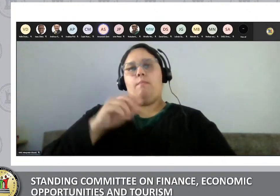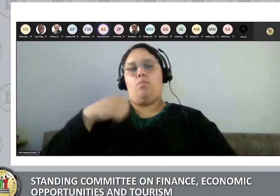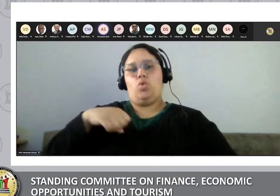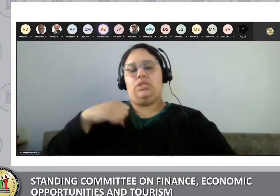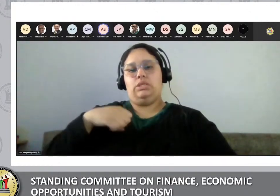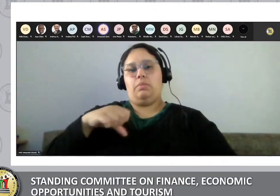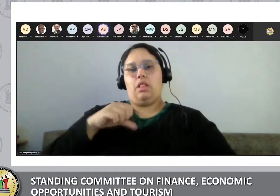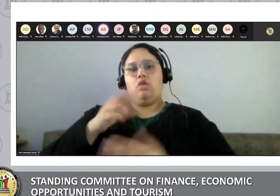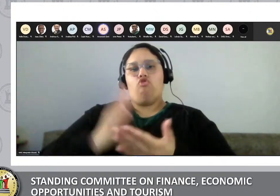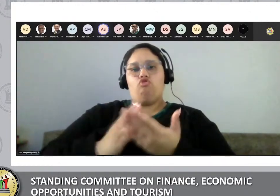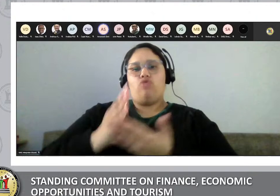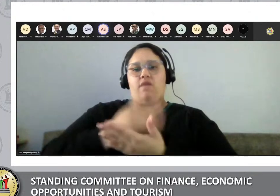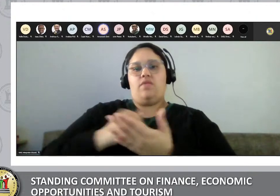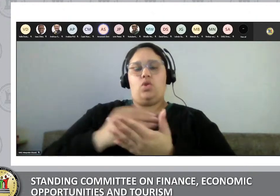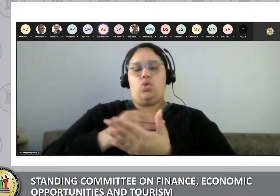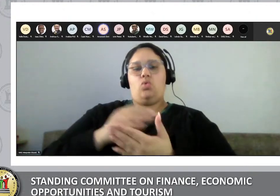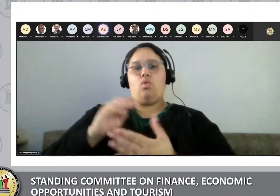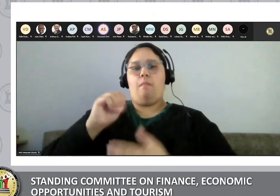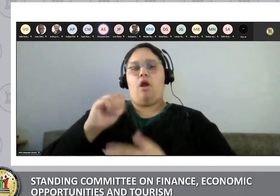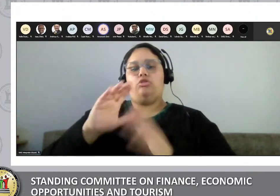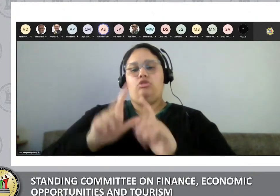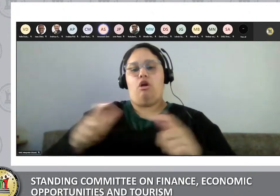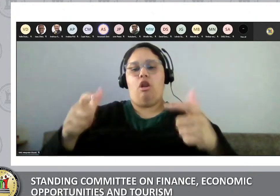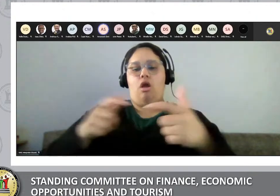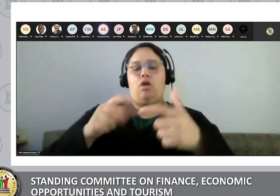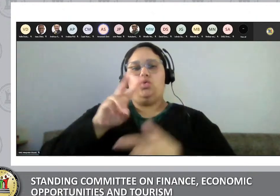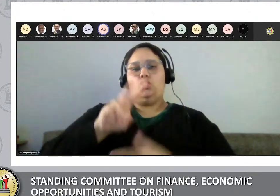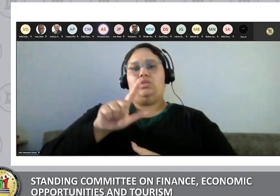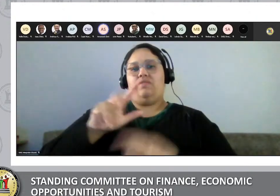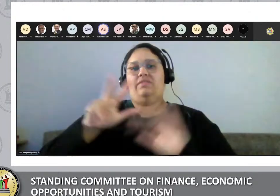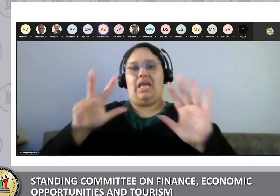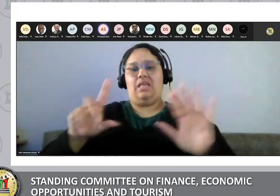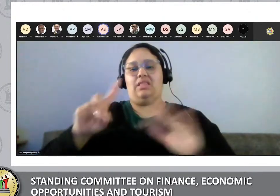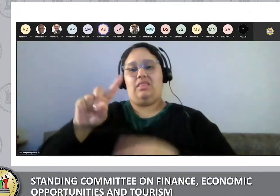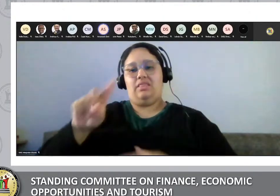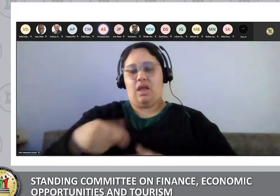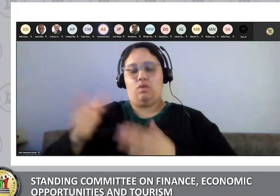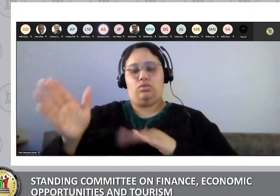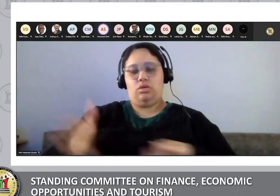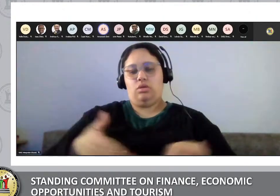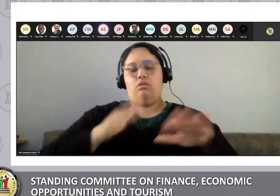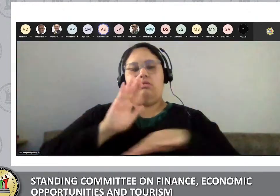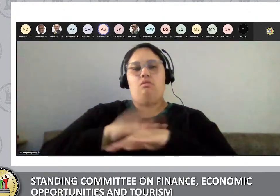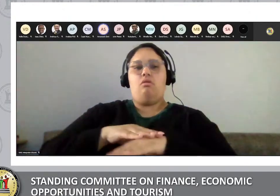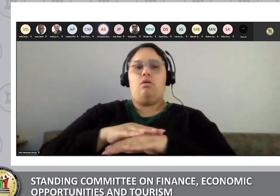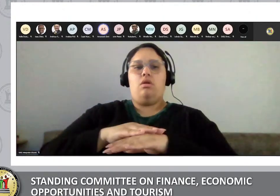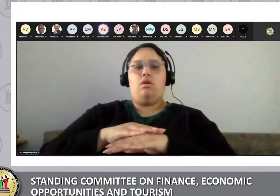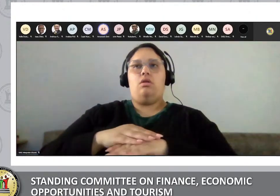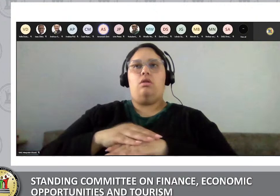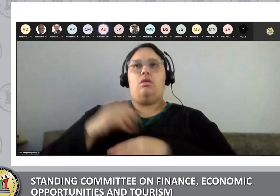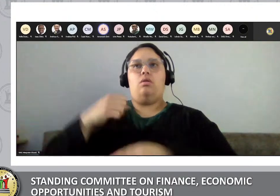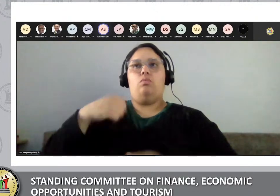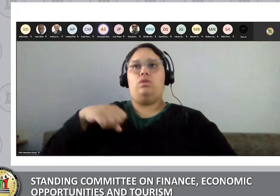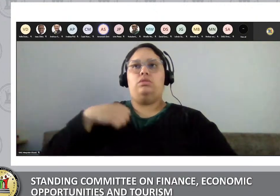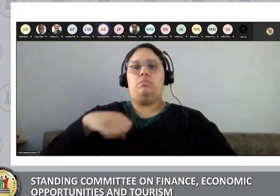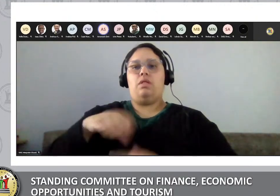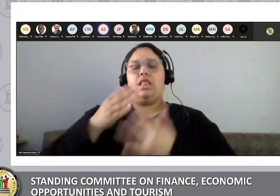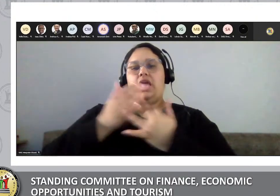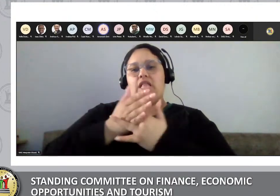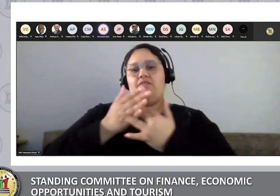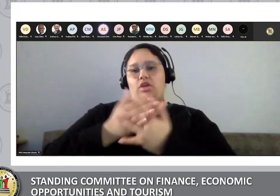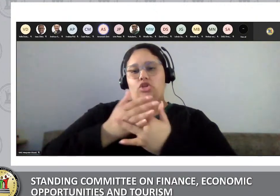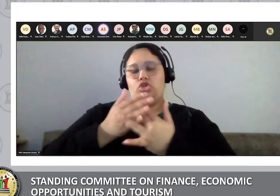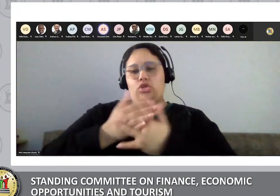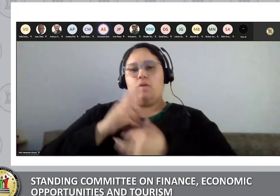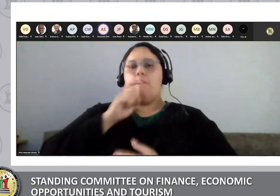municipal revenue masterclass, 278,000. It was on the municipal interventions at